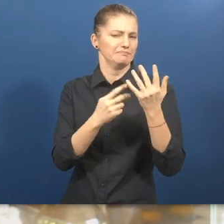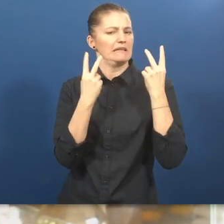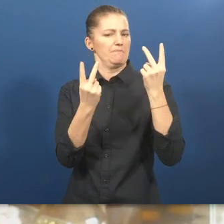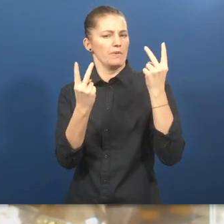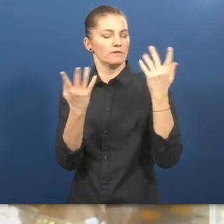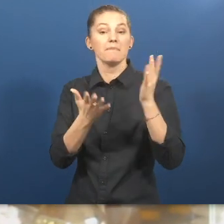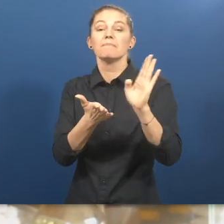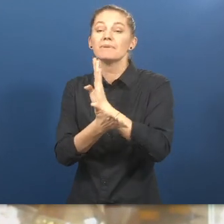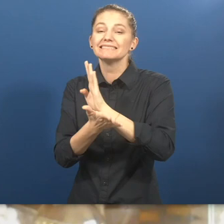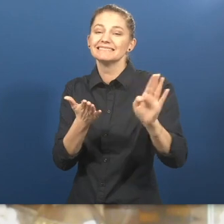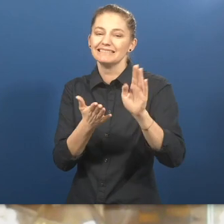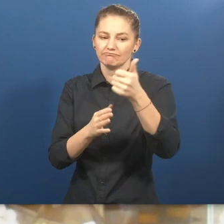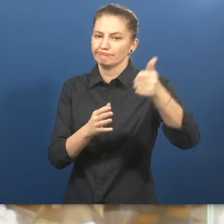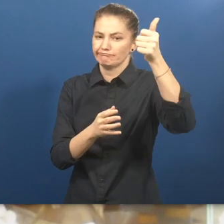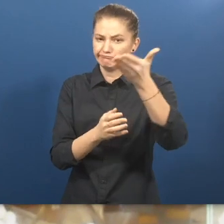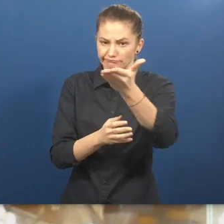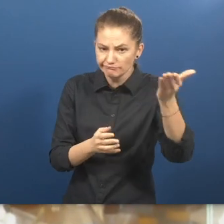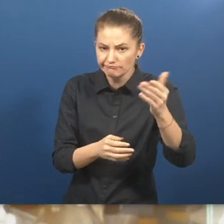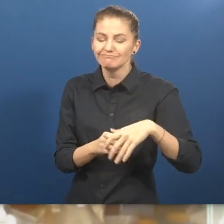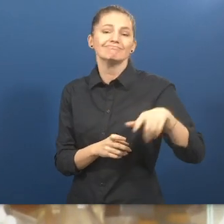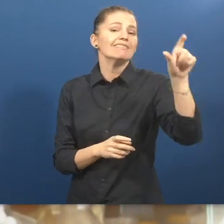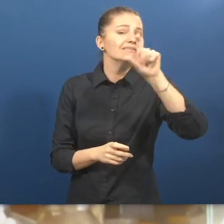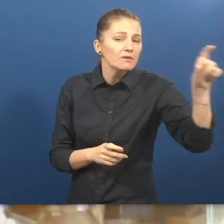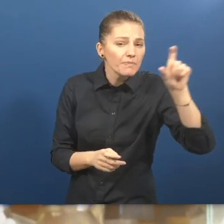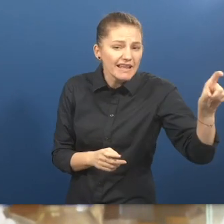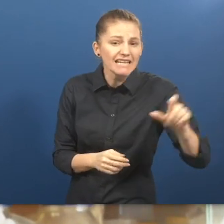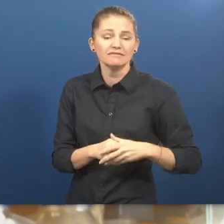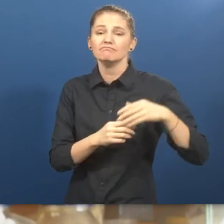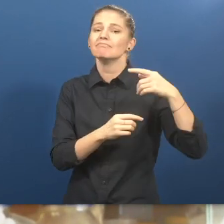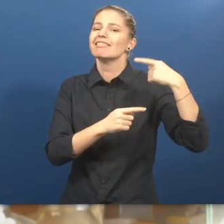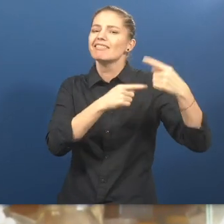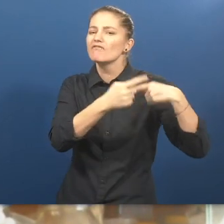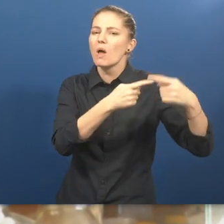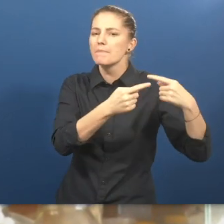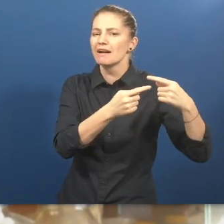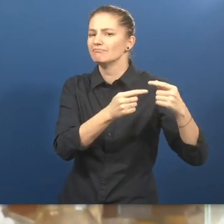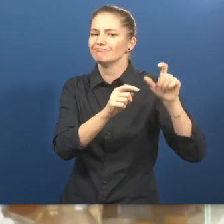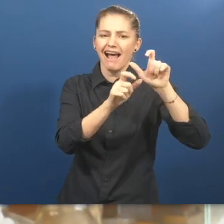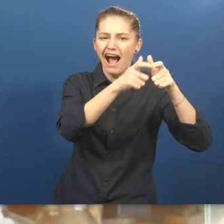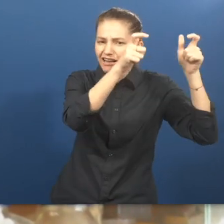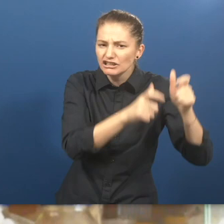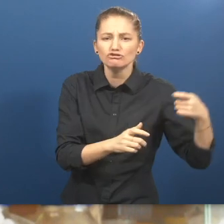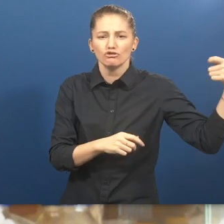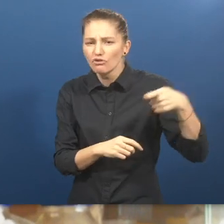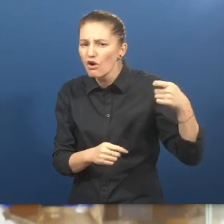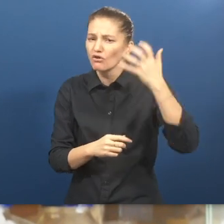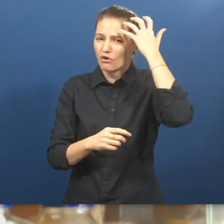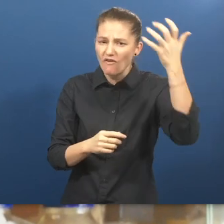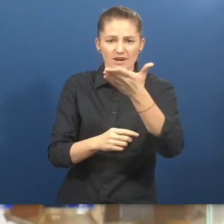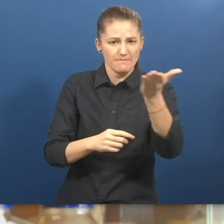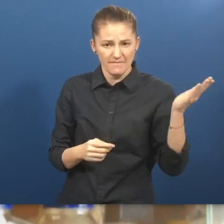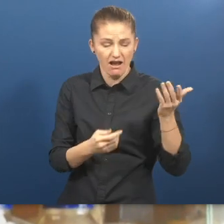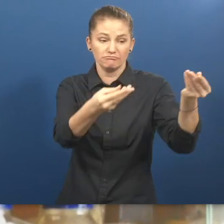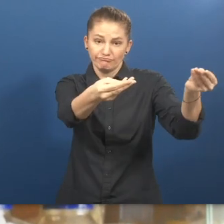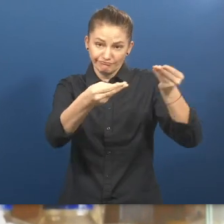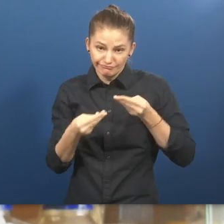model stems on key partners like business employers, CSR enterprises, developmental agencies, donors,